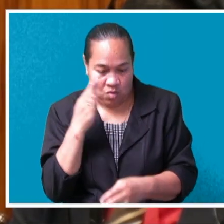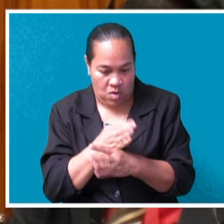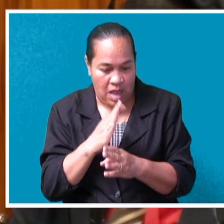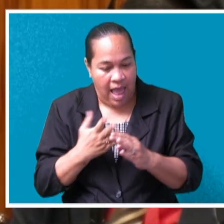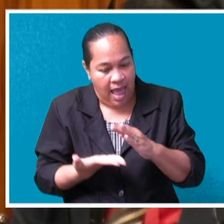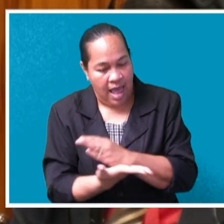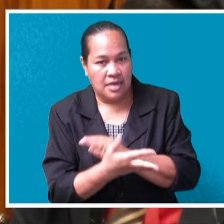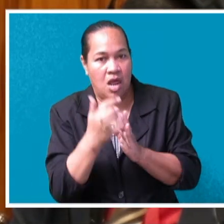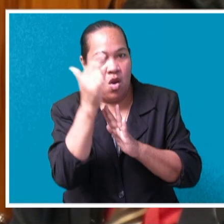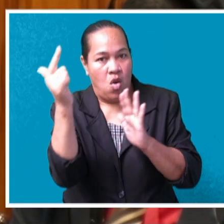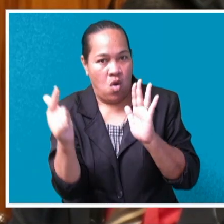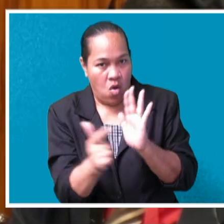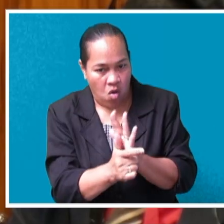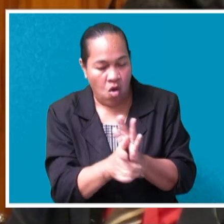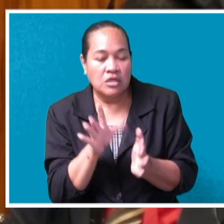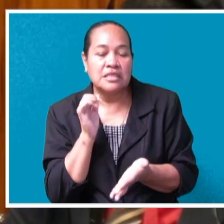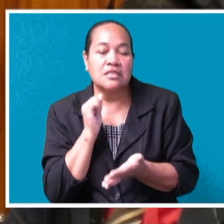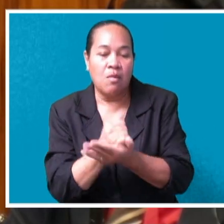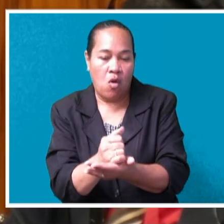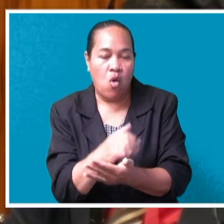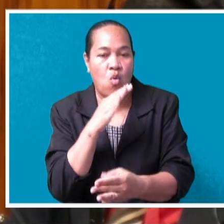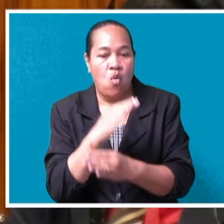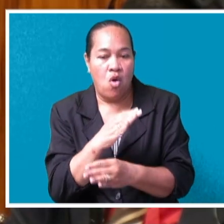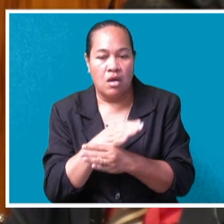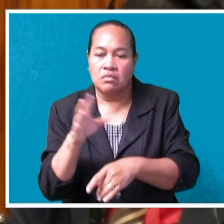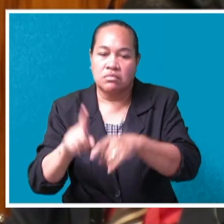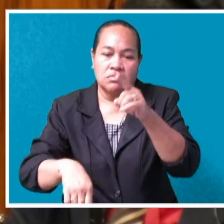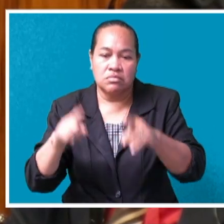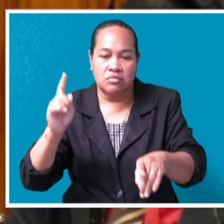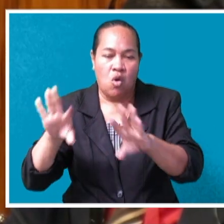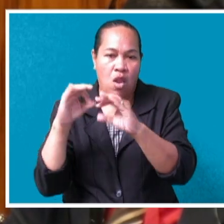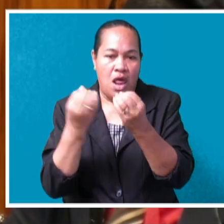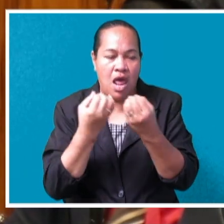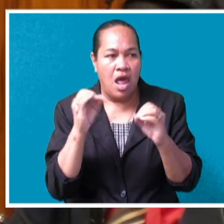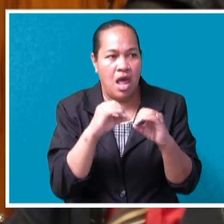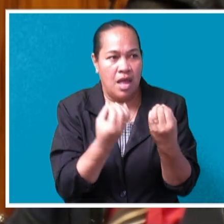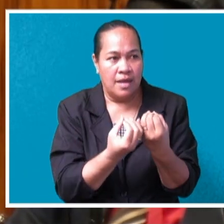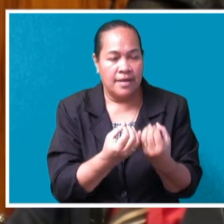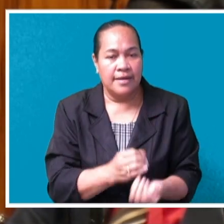law and support the work of civilian institutions, particularly the police.